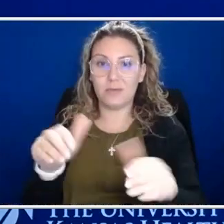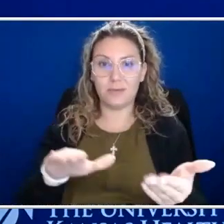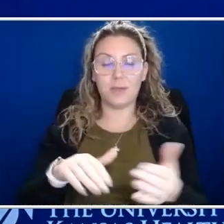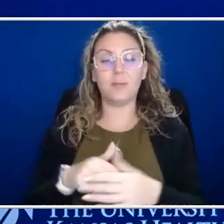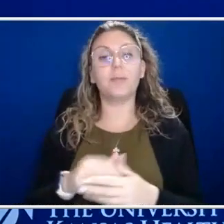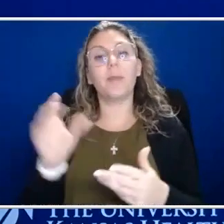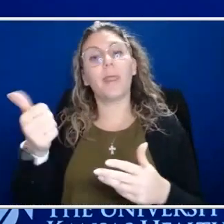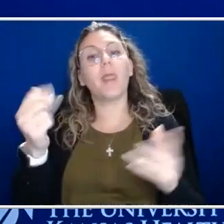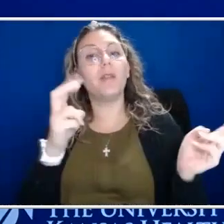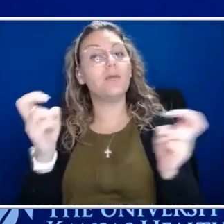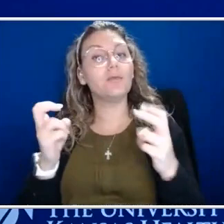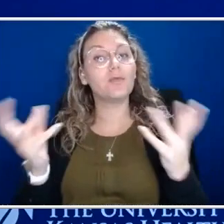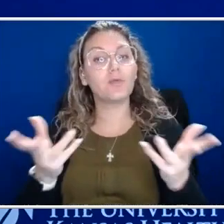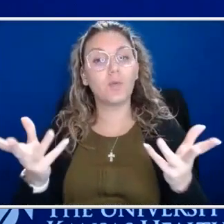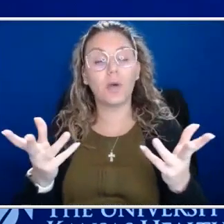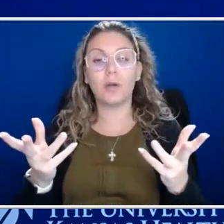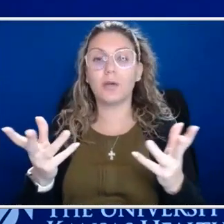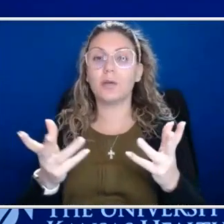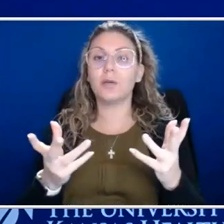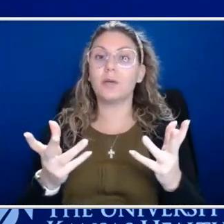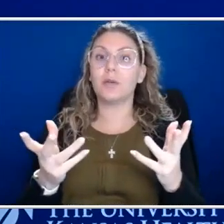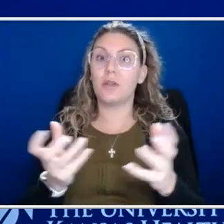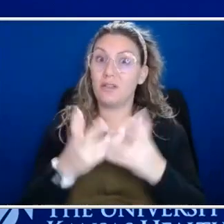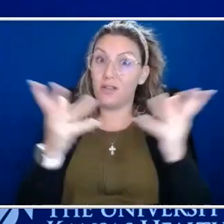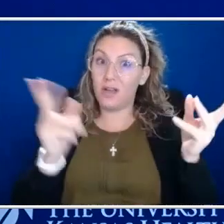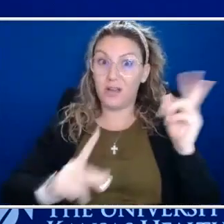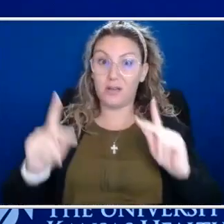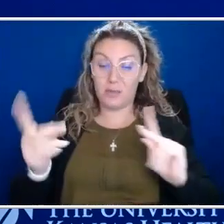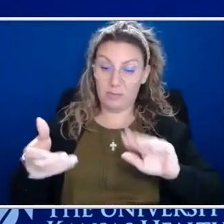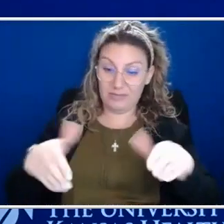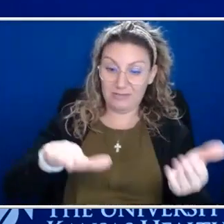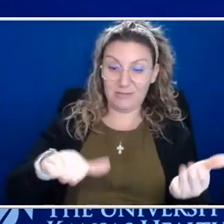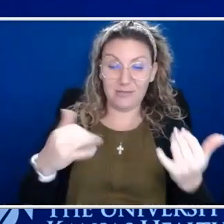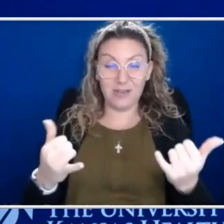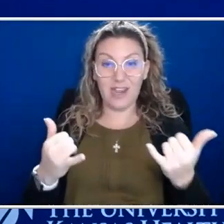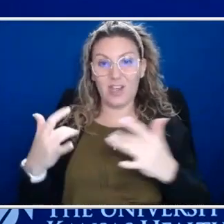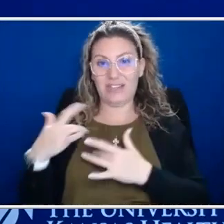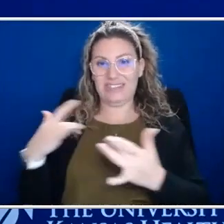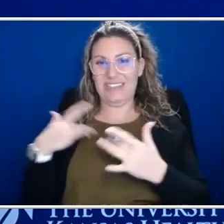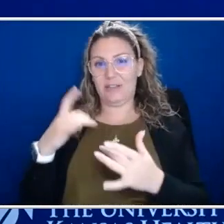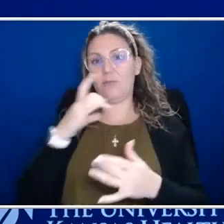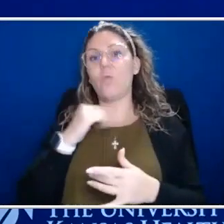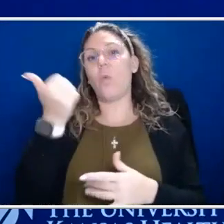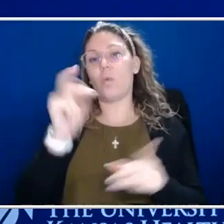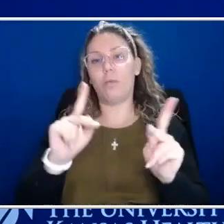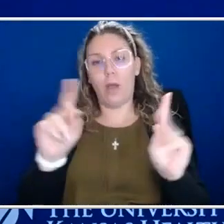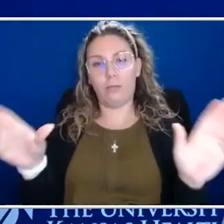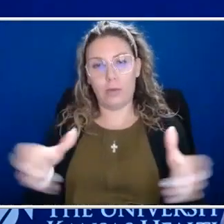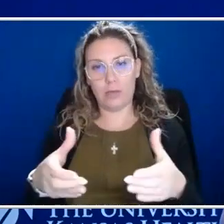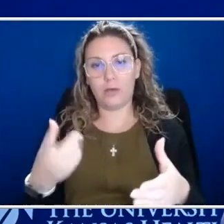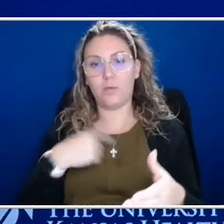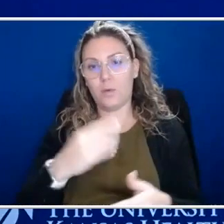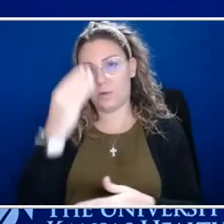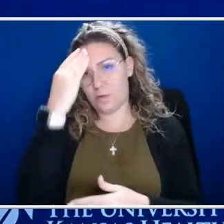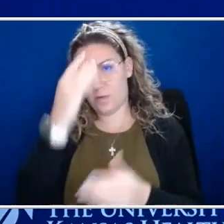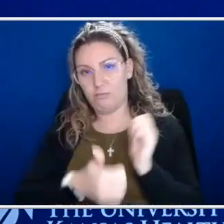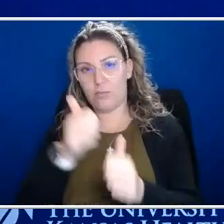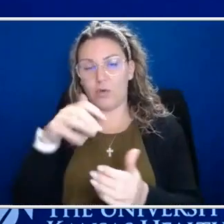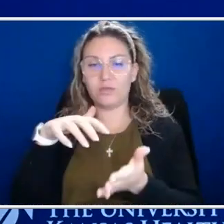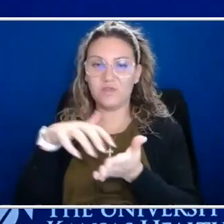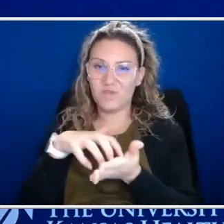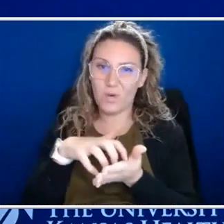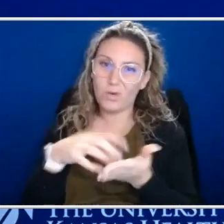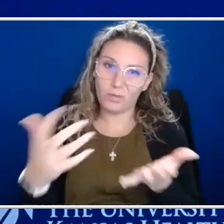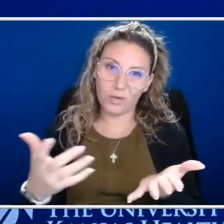is the vast majority of the people that are dying now do tend to be in that older population as well, which we know are the most vulnerable. And we can